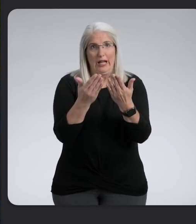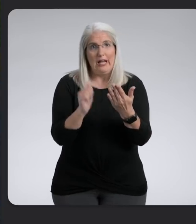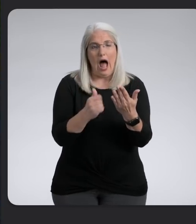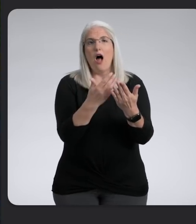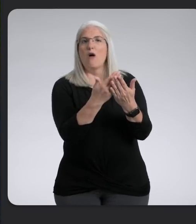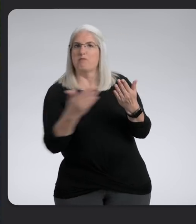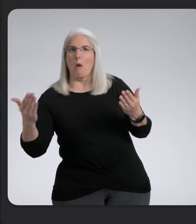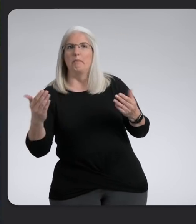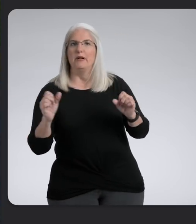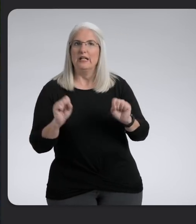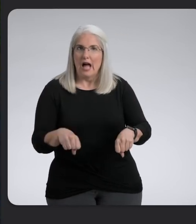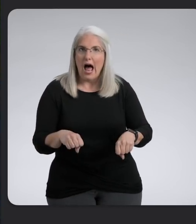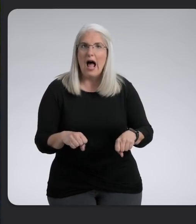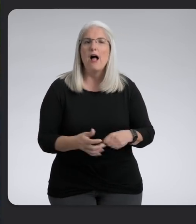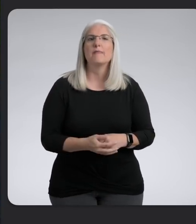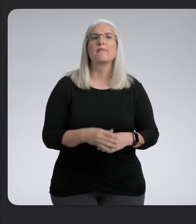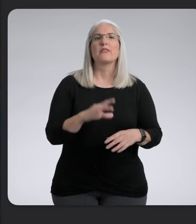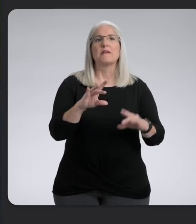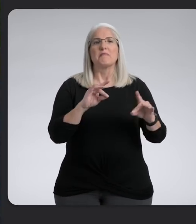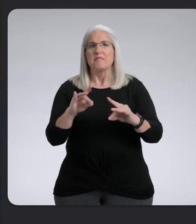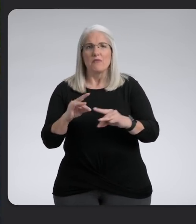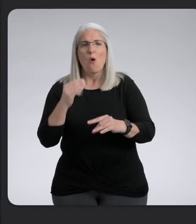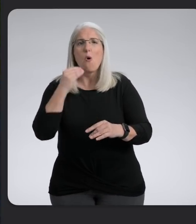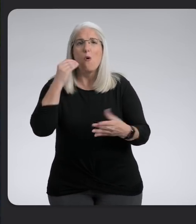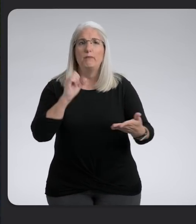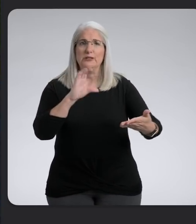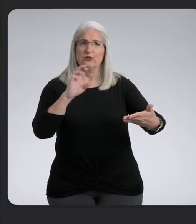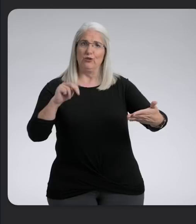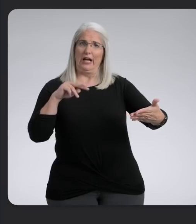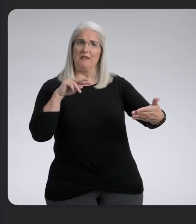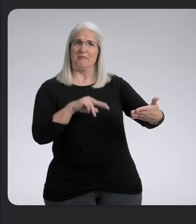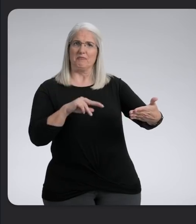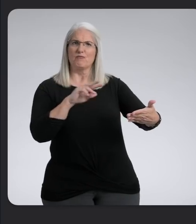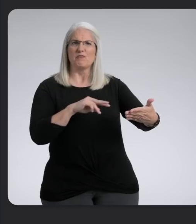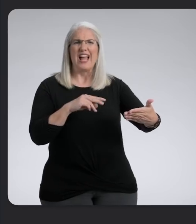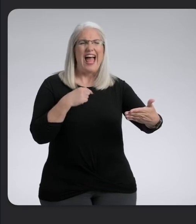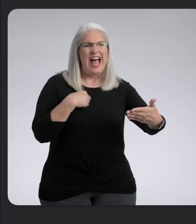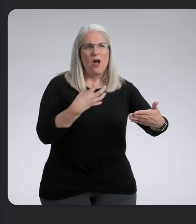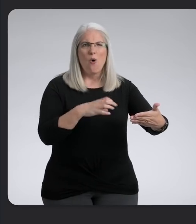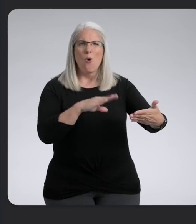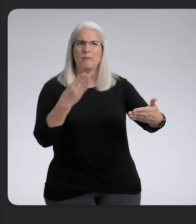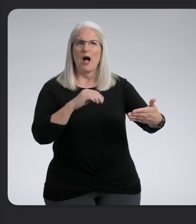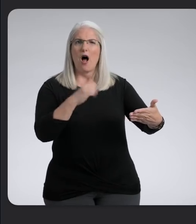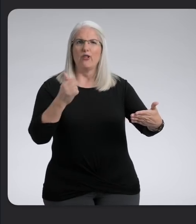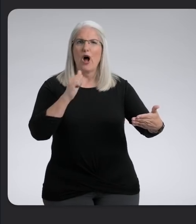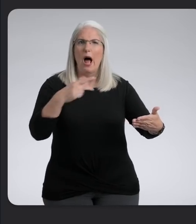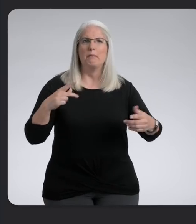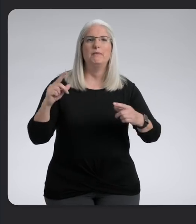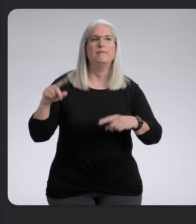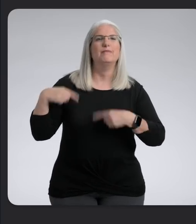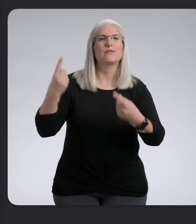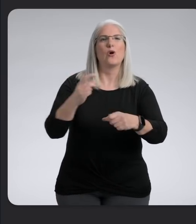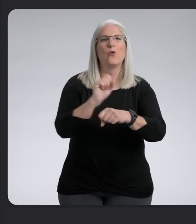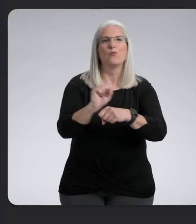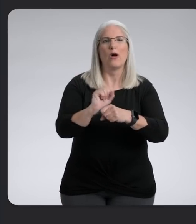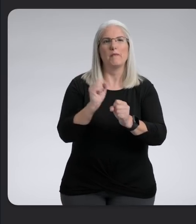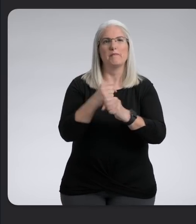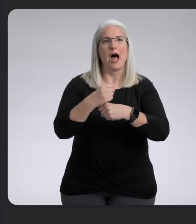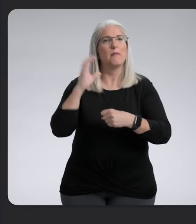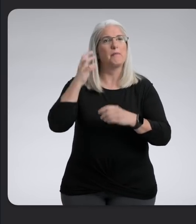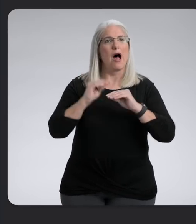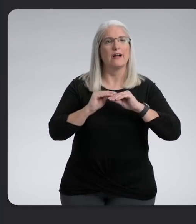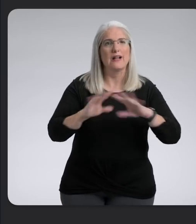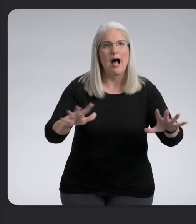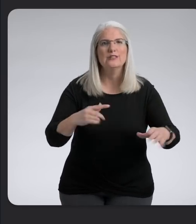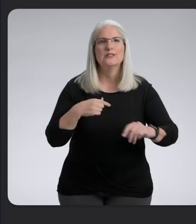me quick access to my home screen, where I can select from any of my apps. I've been working on a podcast, so I'll choose Ferrite. And